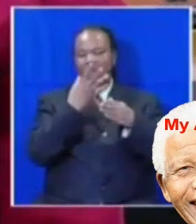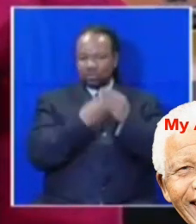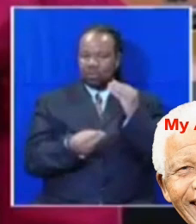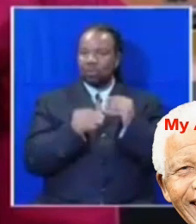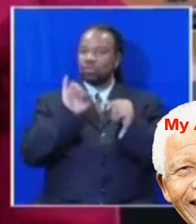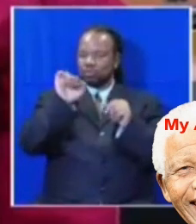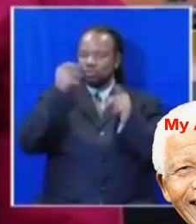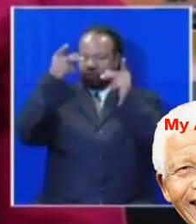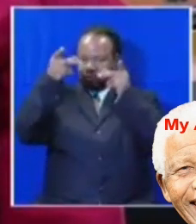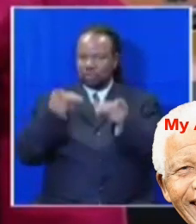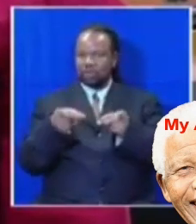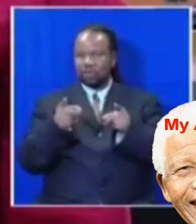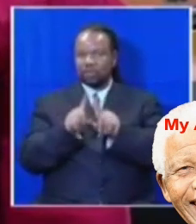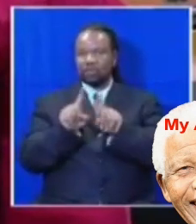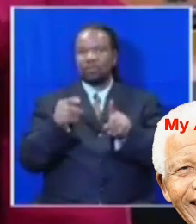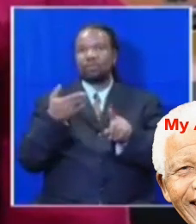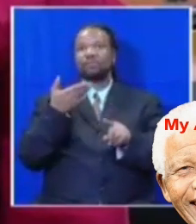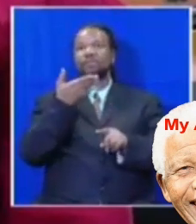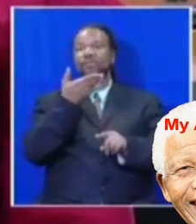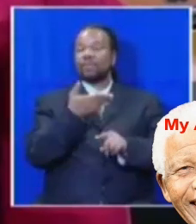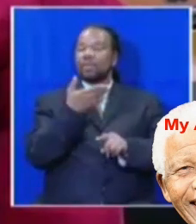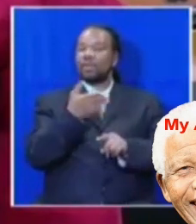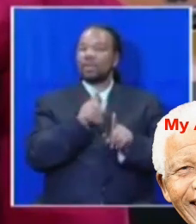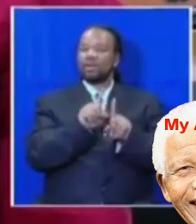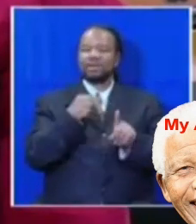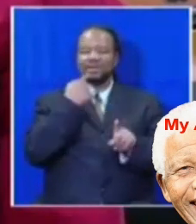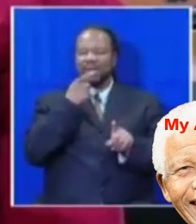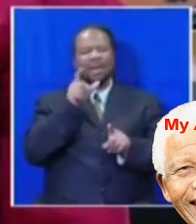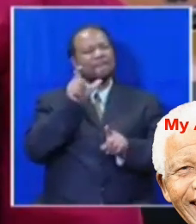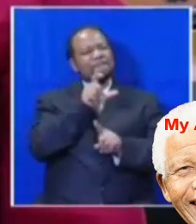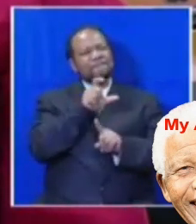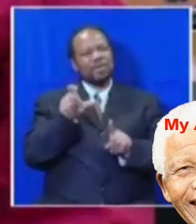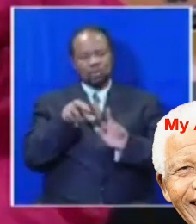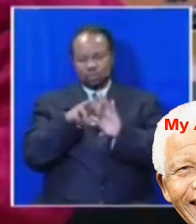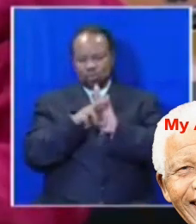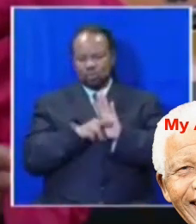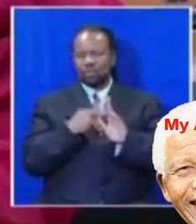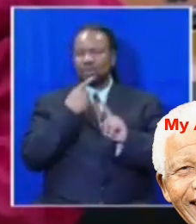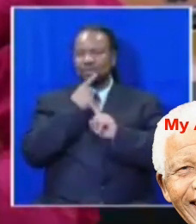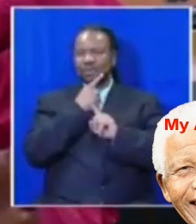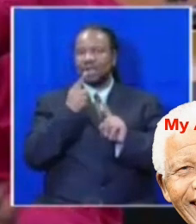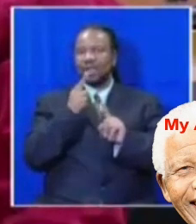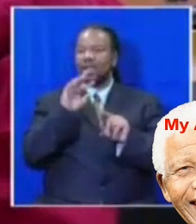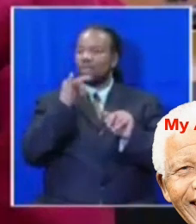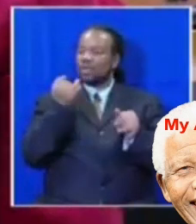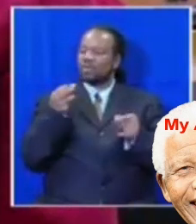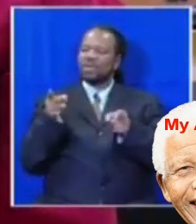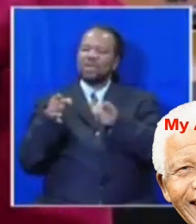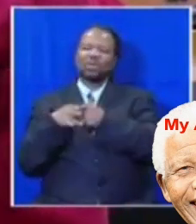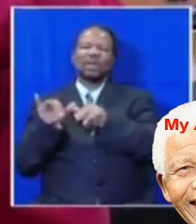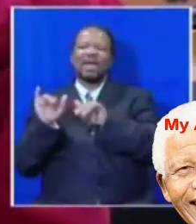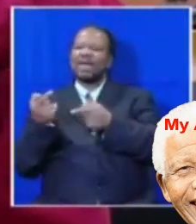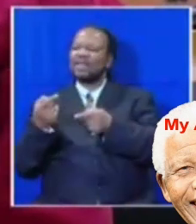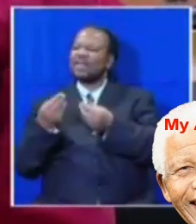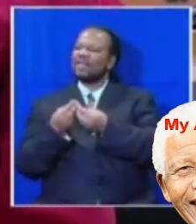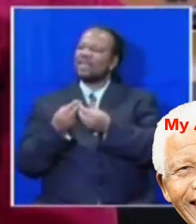In fact, there's a precedent in this House that you shall never refer to any person next to anything associated with Nazi